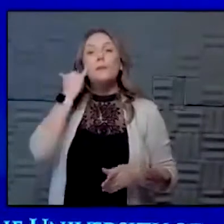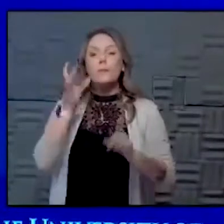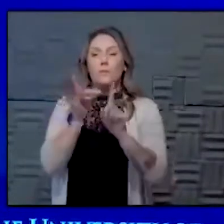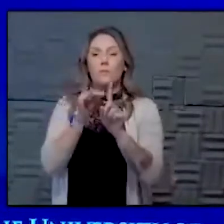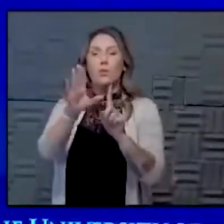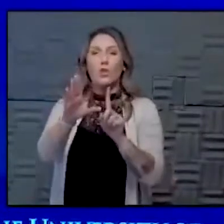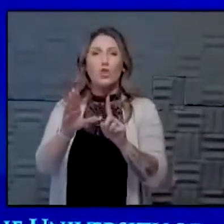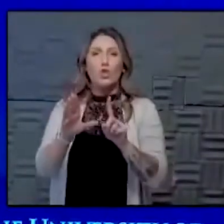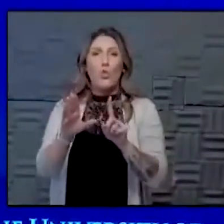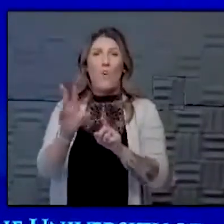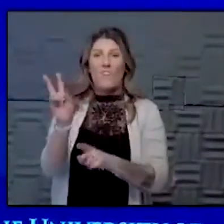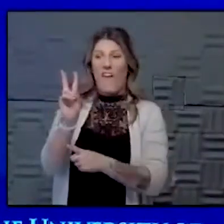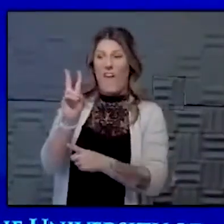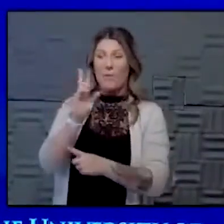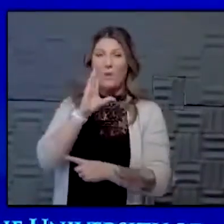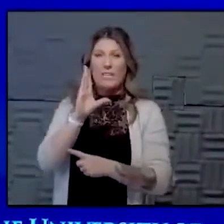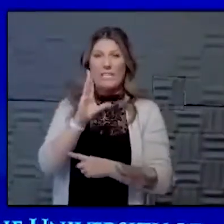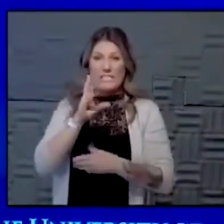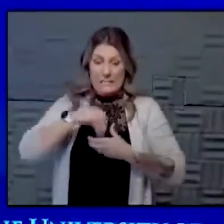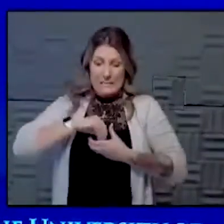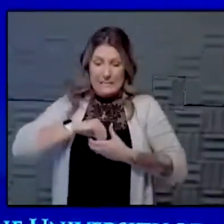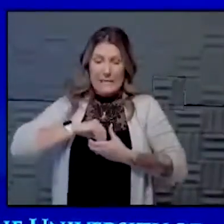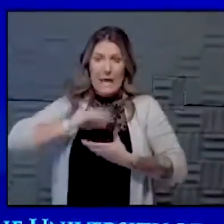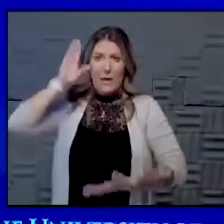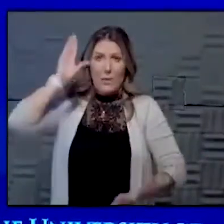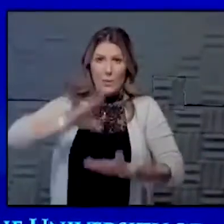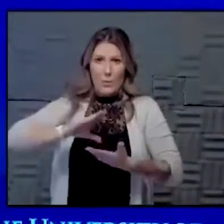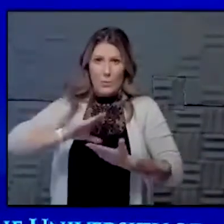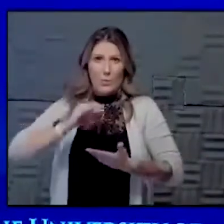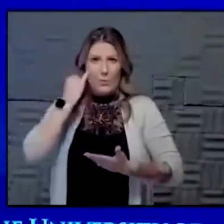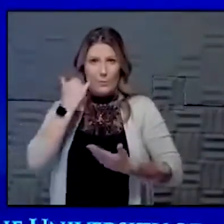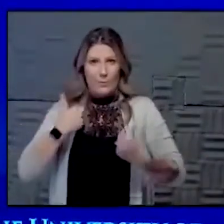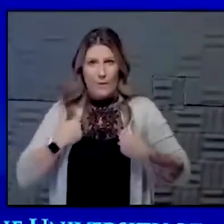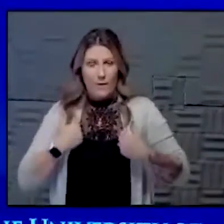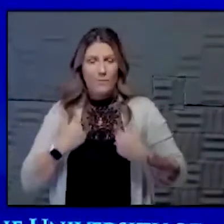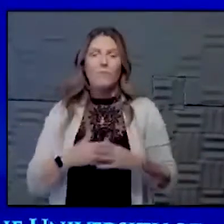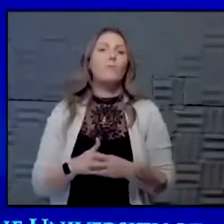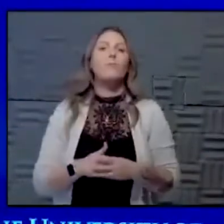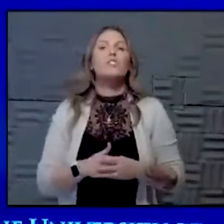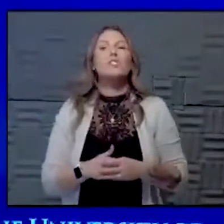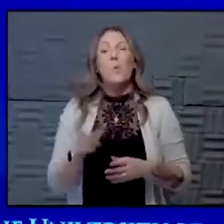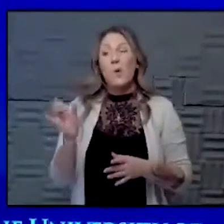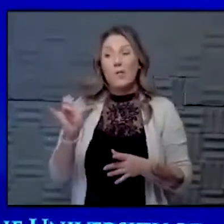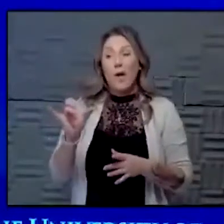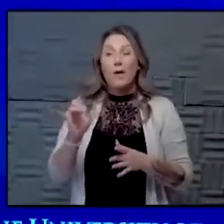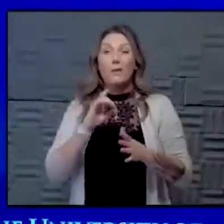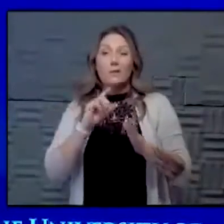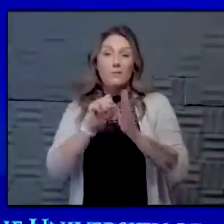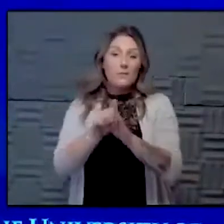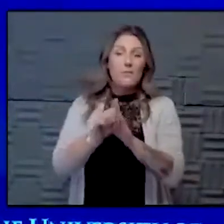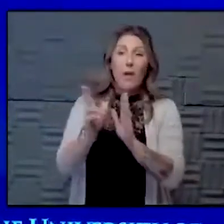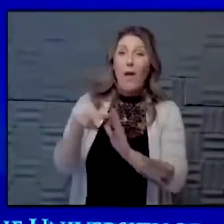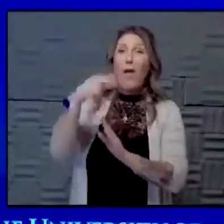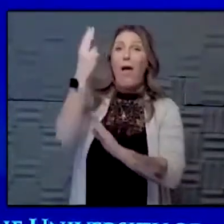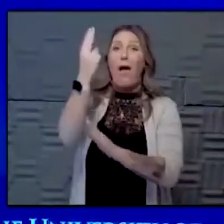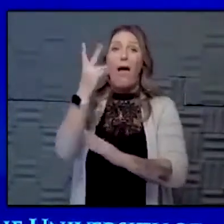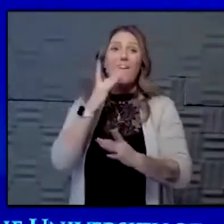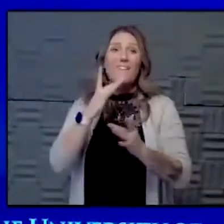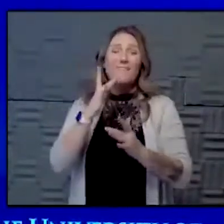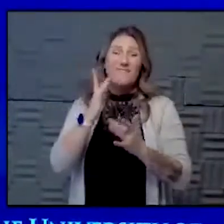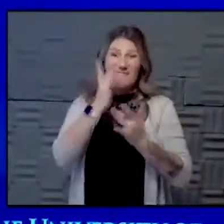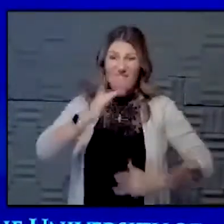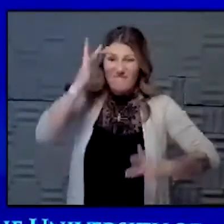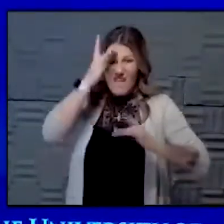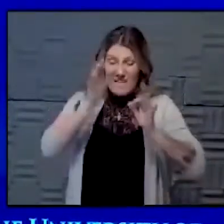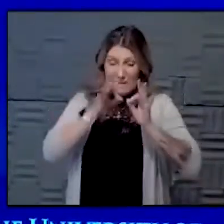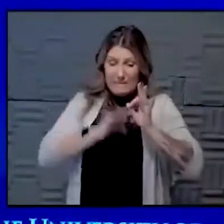viral load goes down dramatically when you do have it. And so the likelihood that you're going to have symptoms related to a high viral load, including long haul,